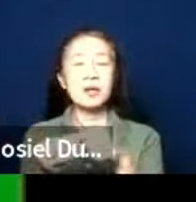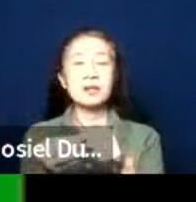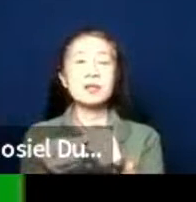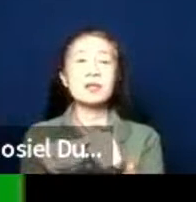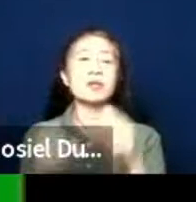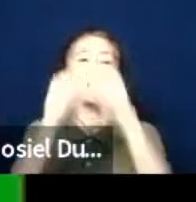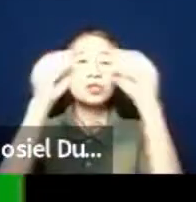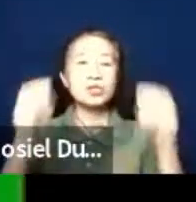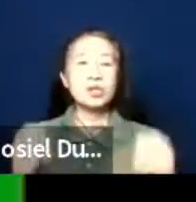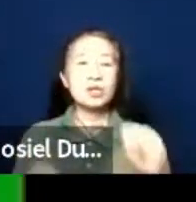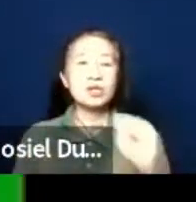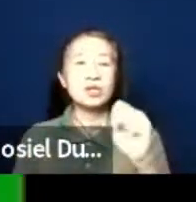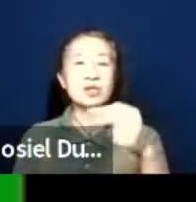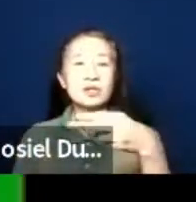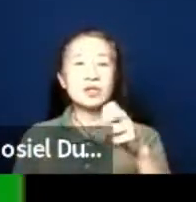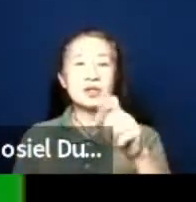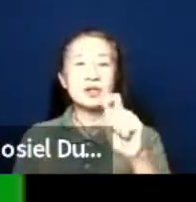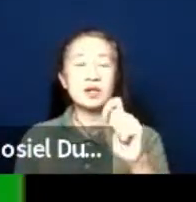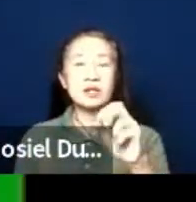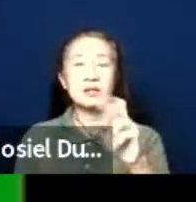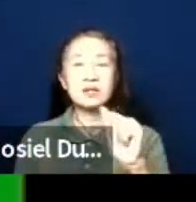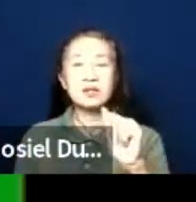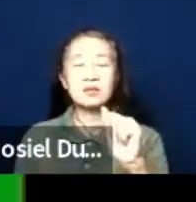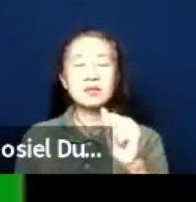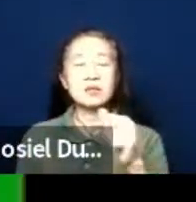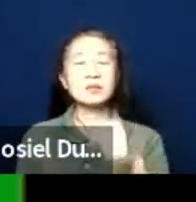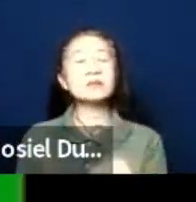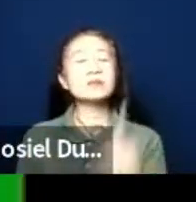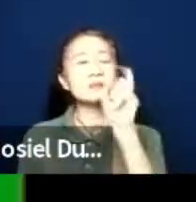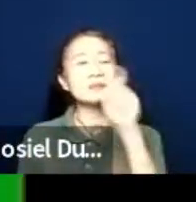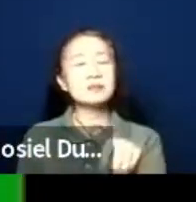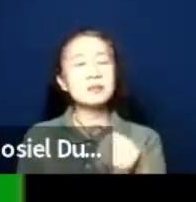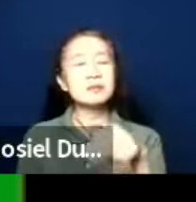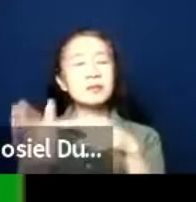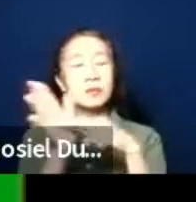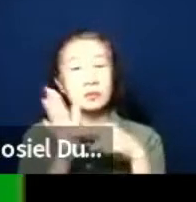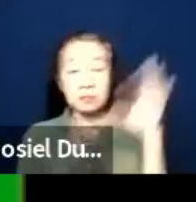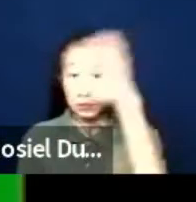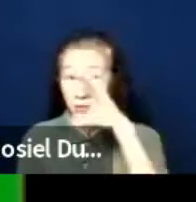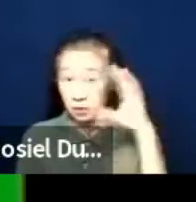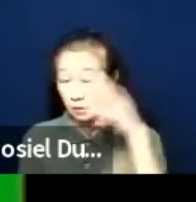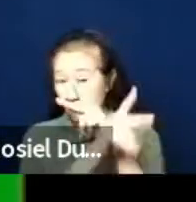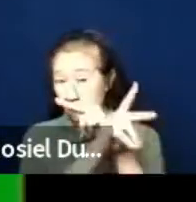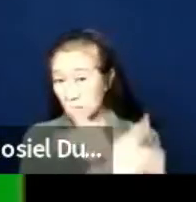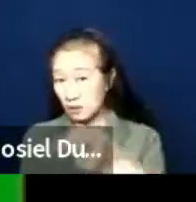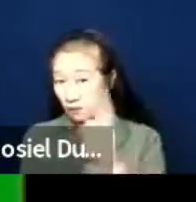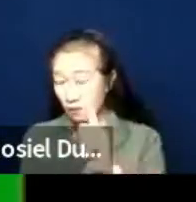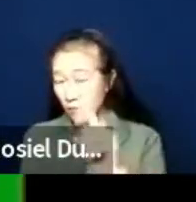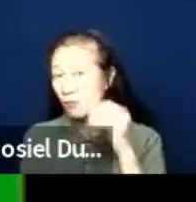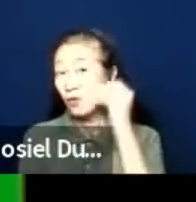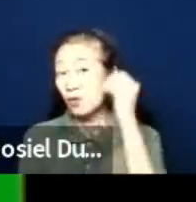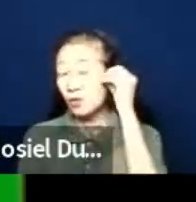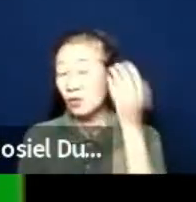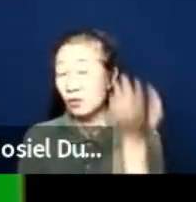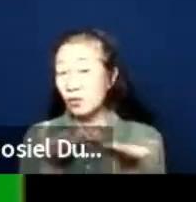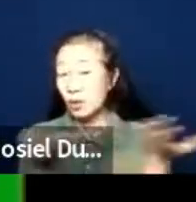Shelter. Sheltering is appropriate when conditions require that you seek protection in your home, where